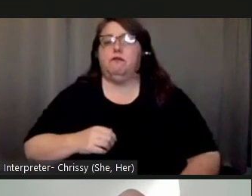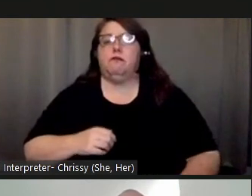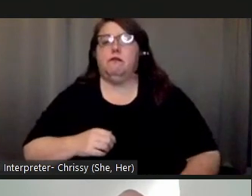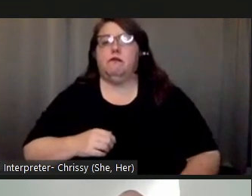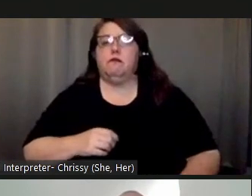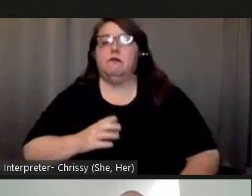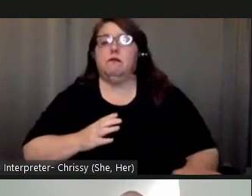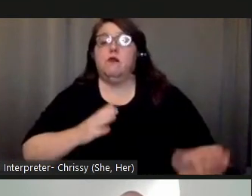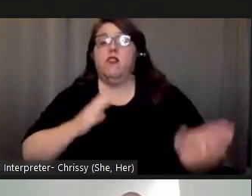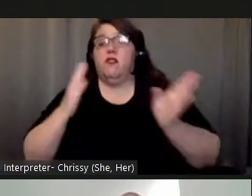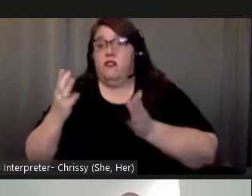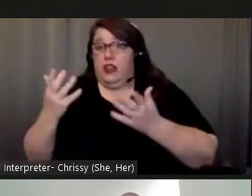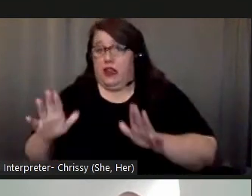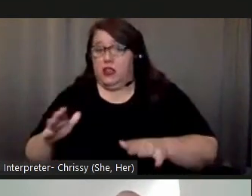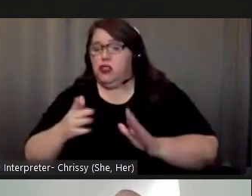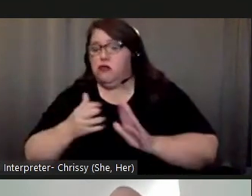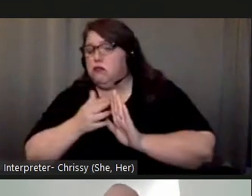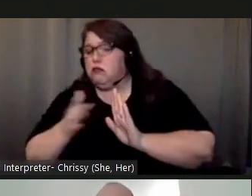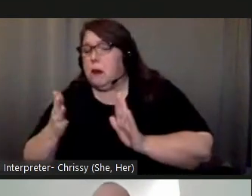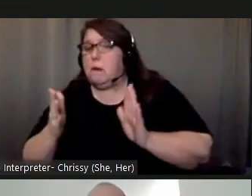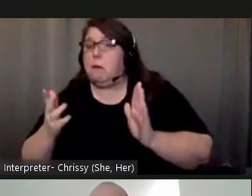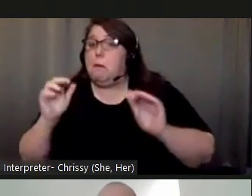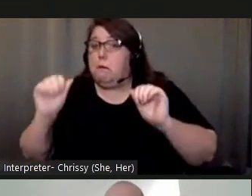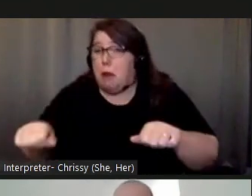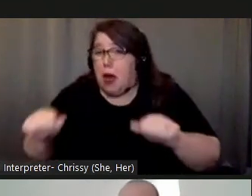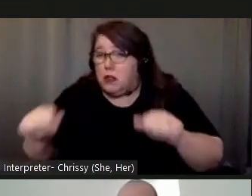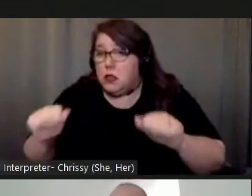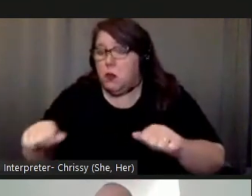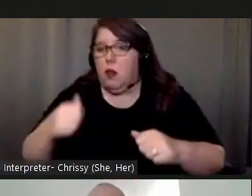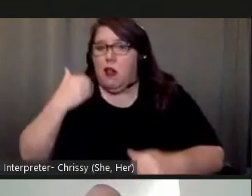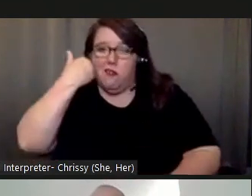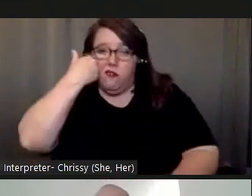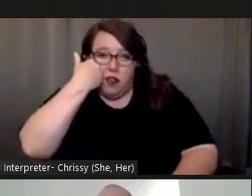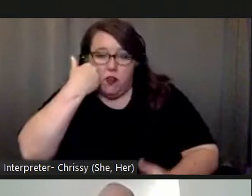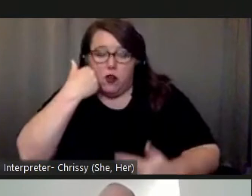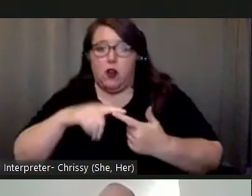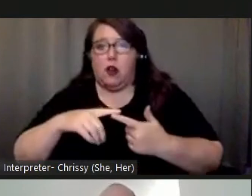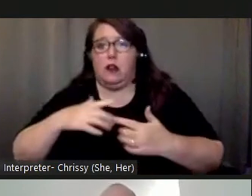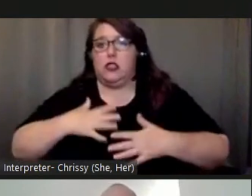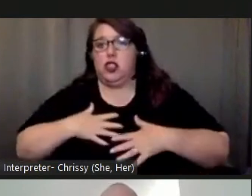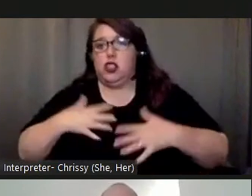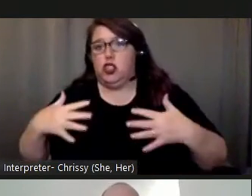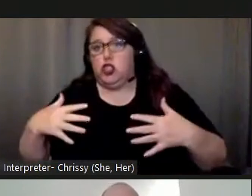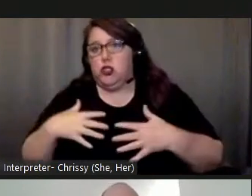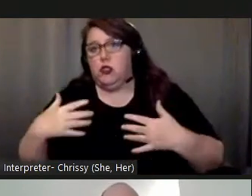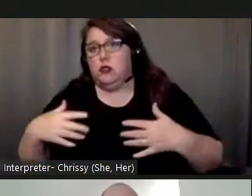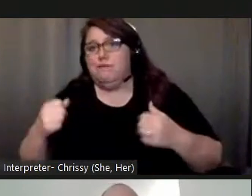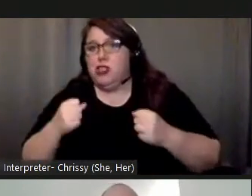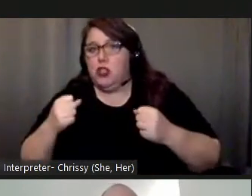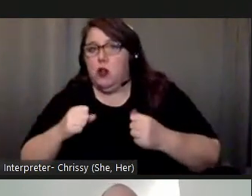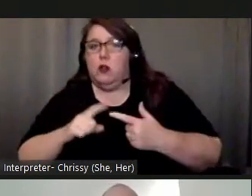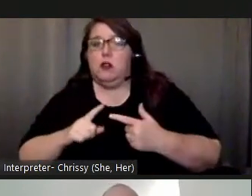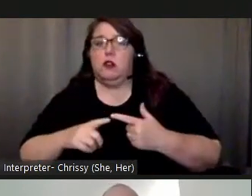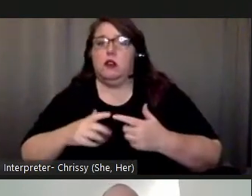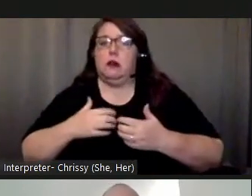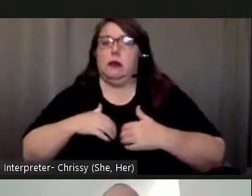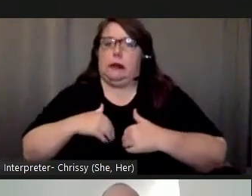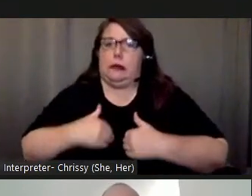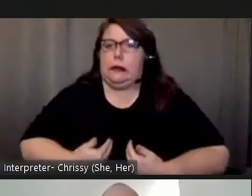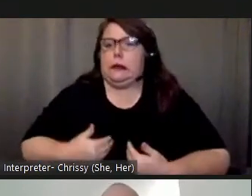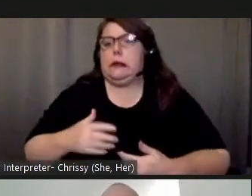you may have fevers, chills, achiness, generalized malaise, and that's expected. That shows